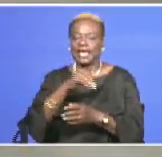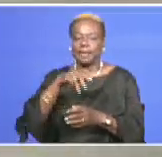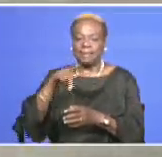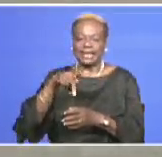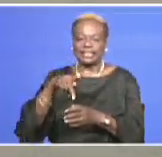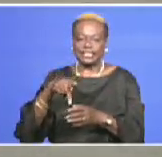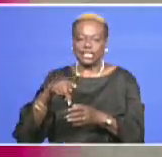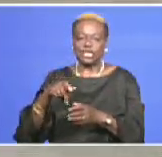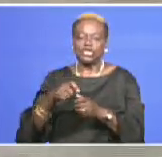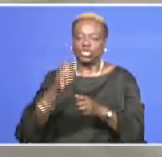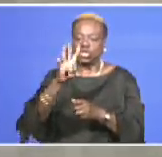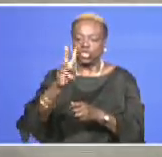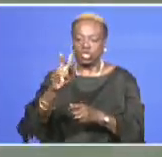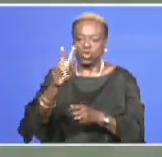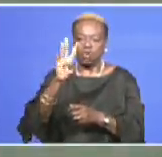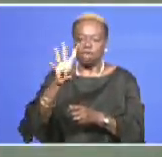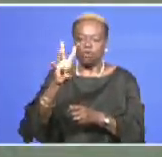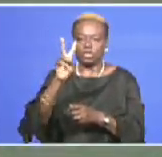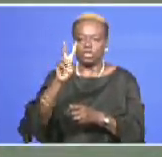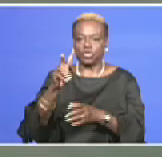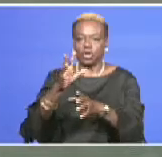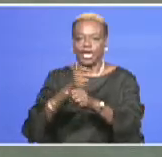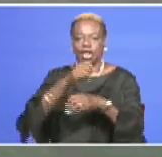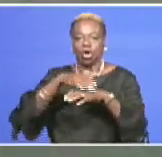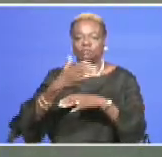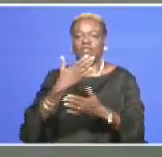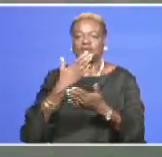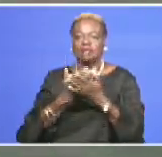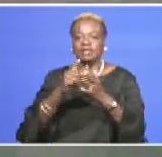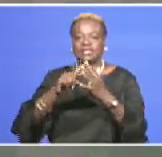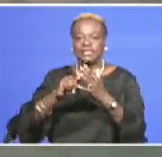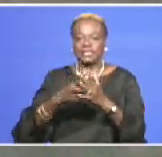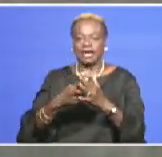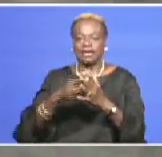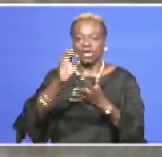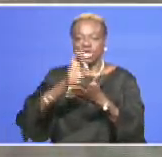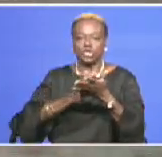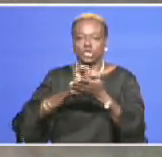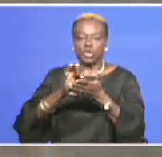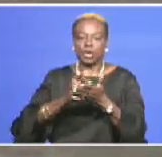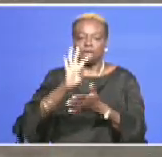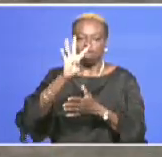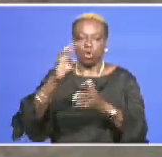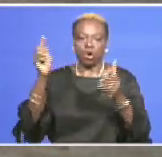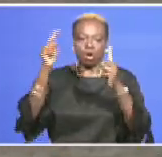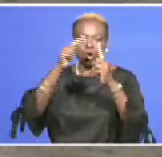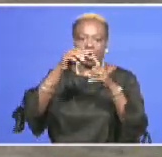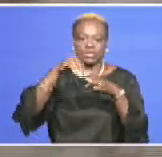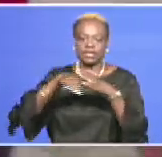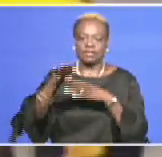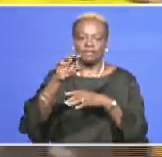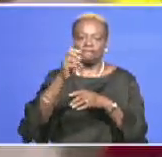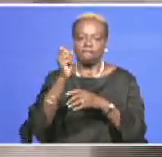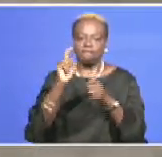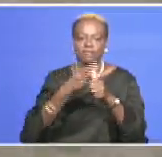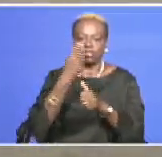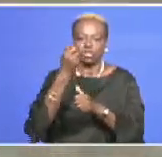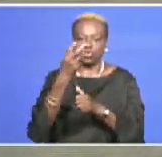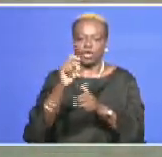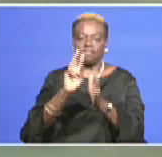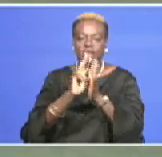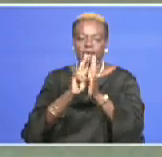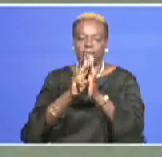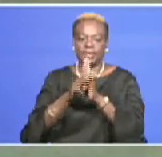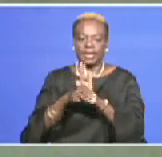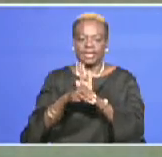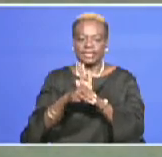shootout. The 2-4-2 getting off to a blazing start, scoring four unanswered goals in the first 12 minutes. The second period belonged to Panama